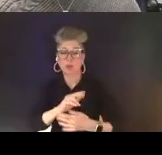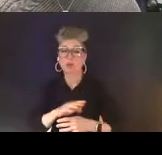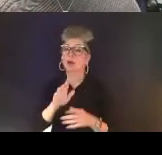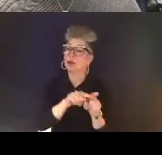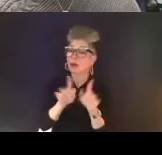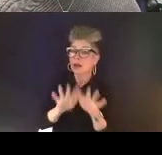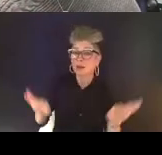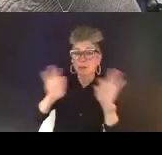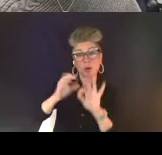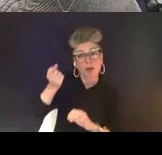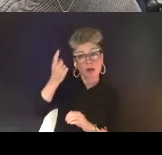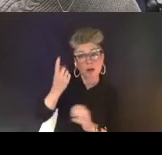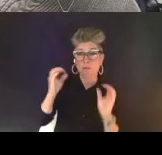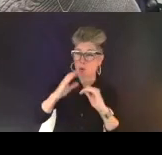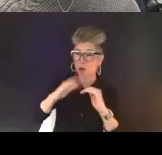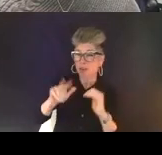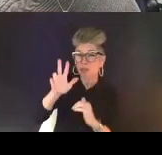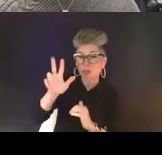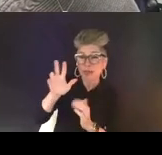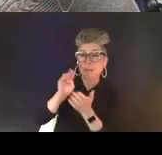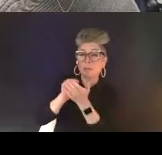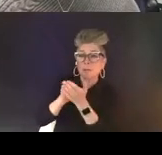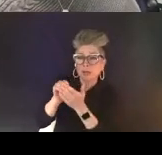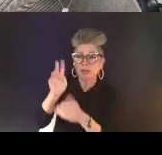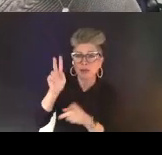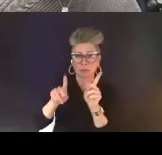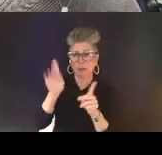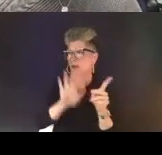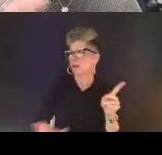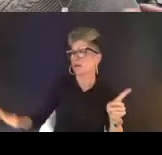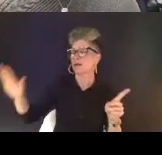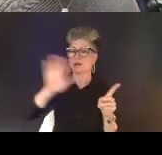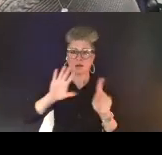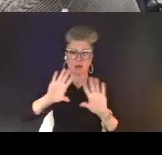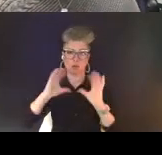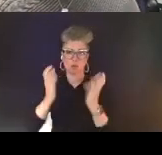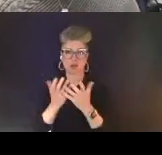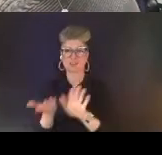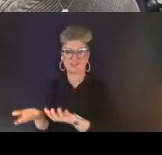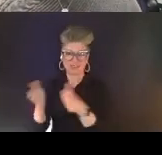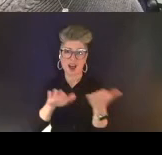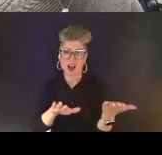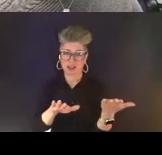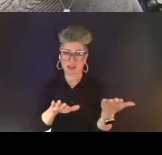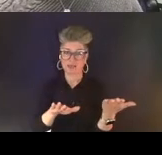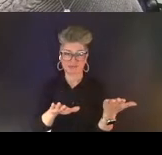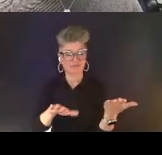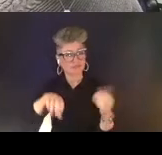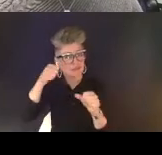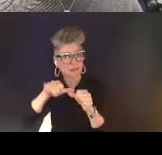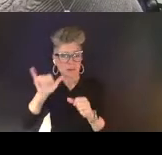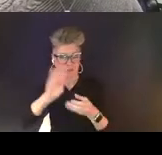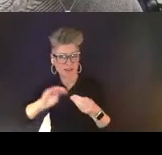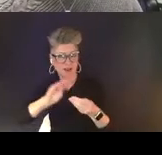over 3 million people have died from this infection worldwide. So I want us to keep that number in mind as we go